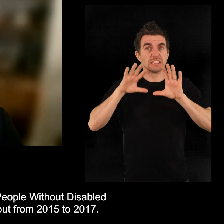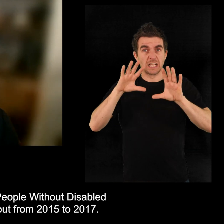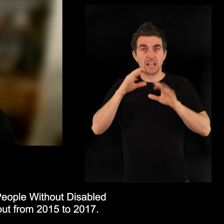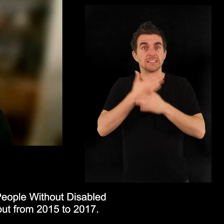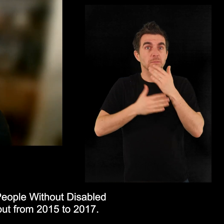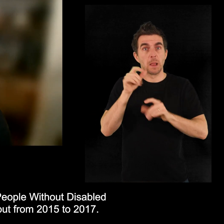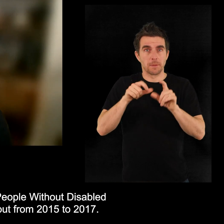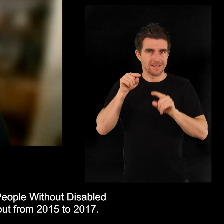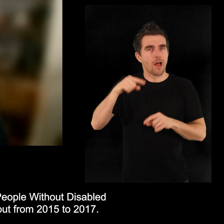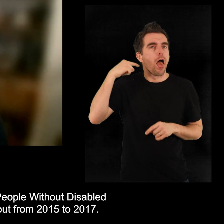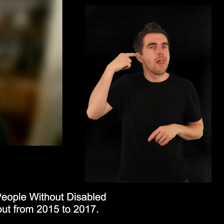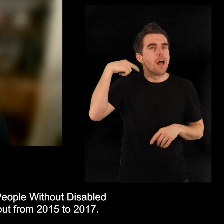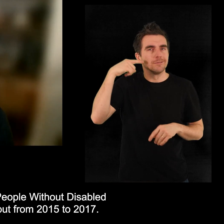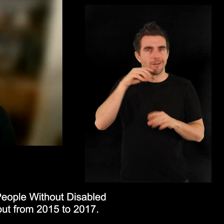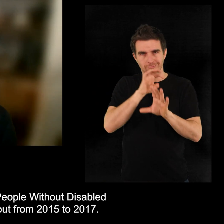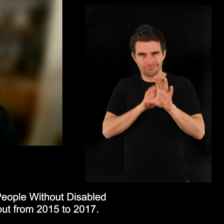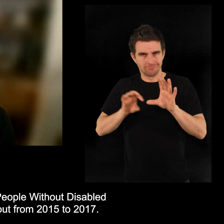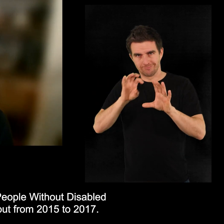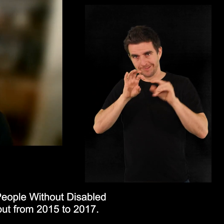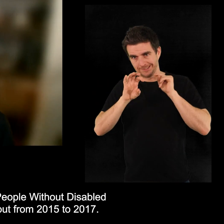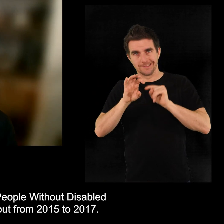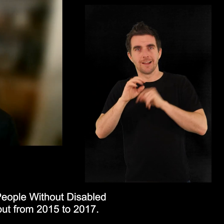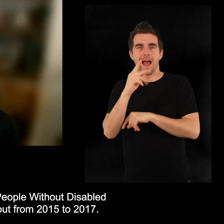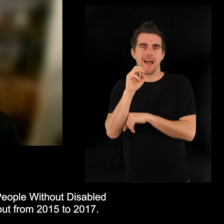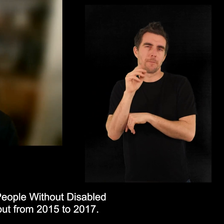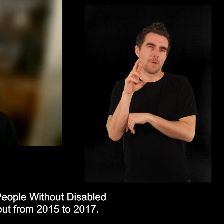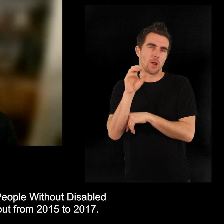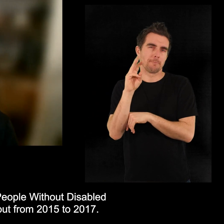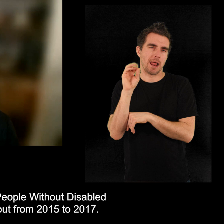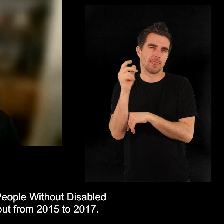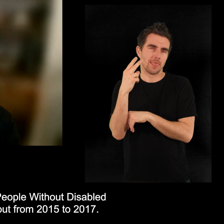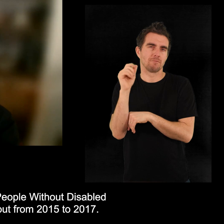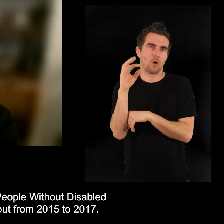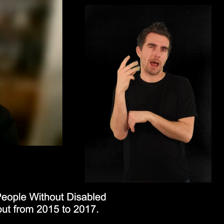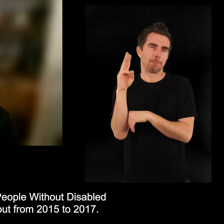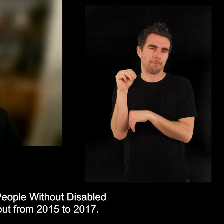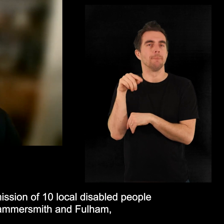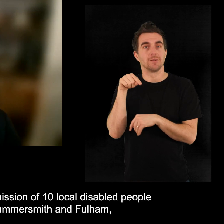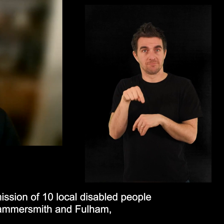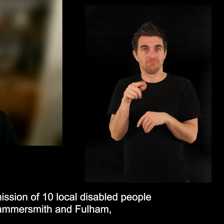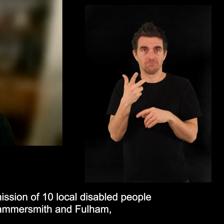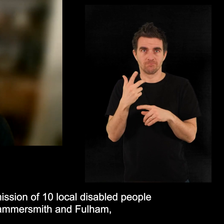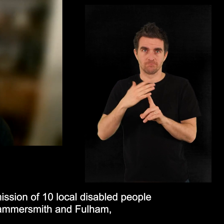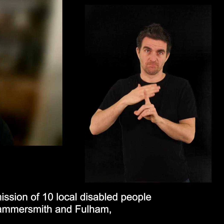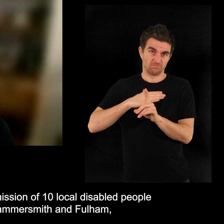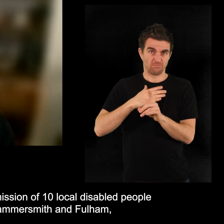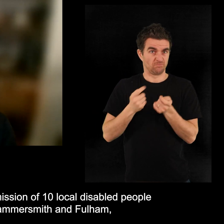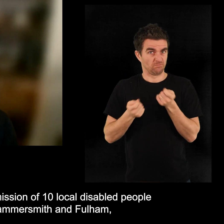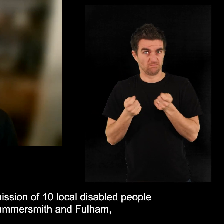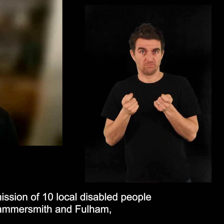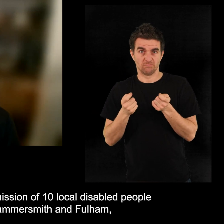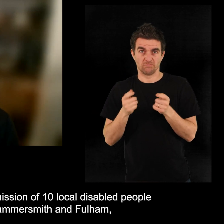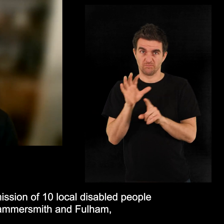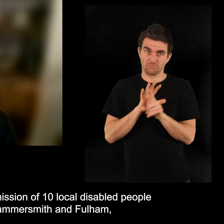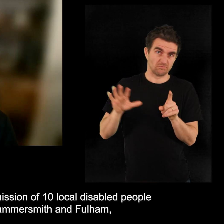Without Disabled People, which was carried out from 2015 to 2017 by disabled people, a commission